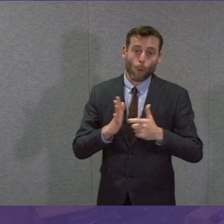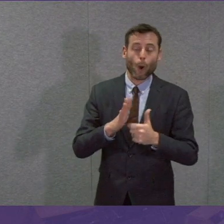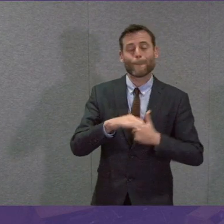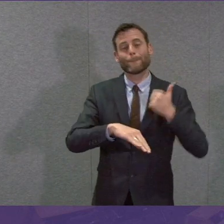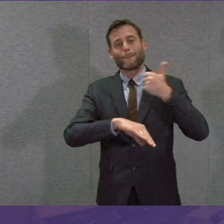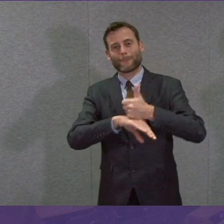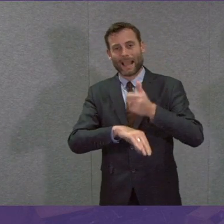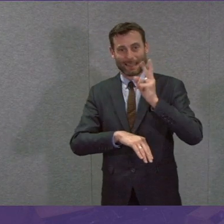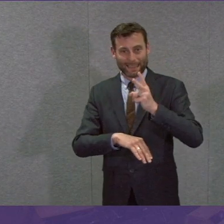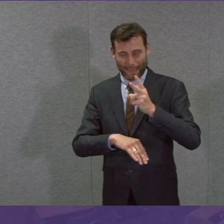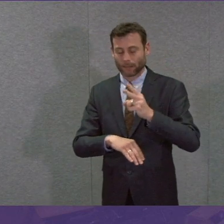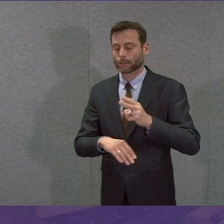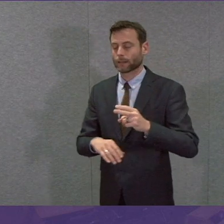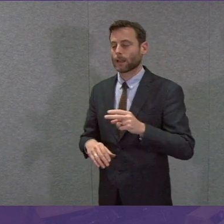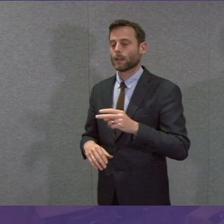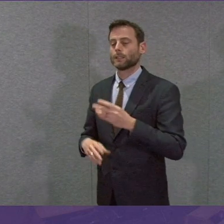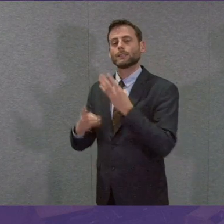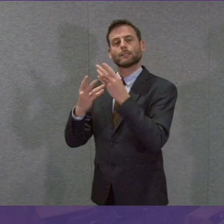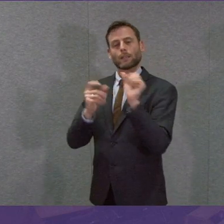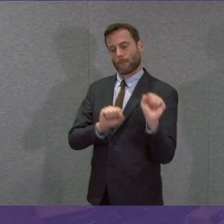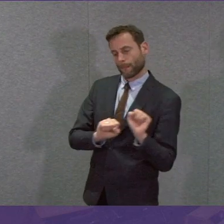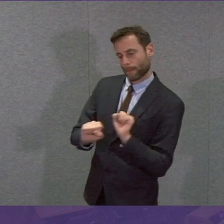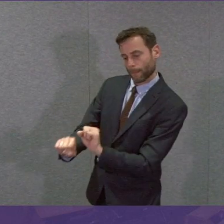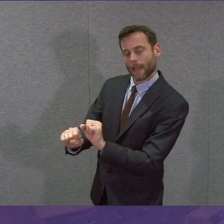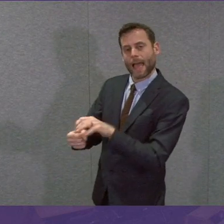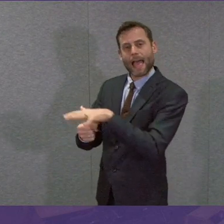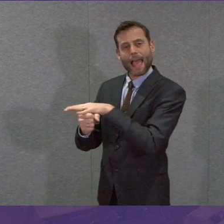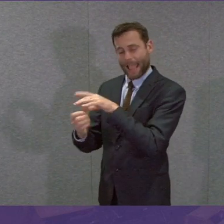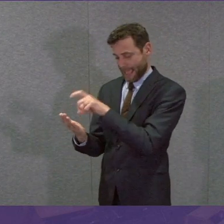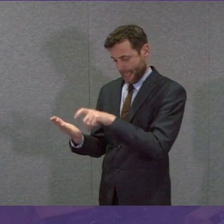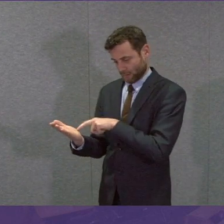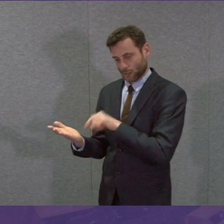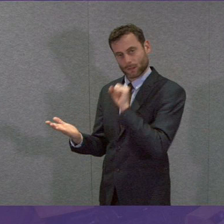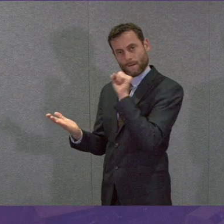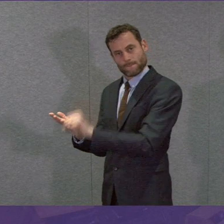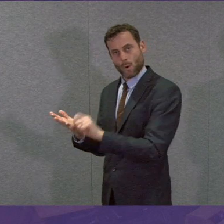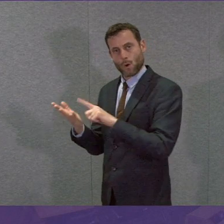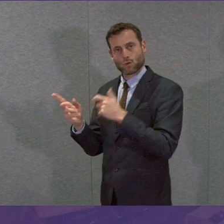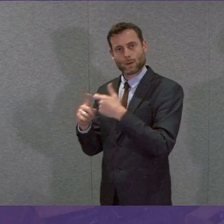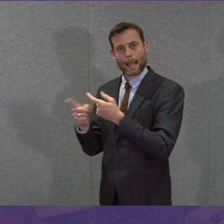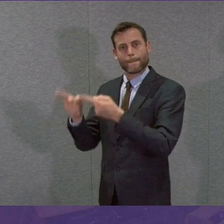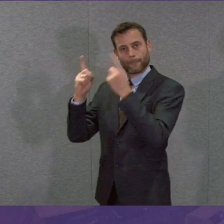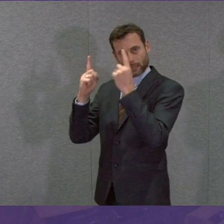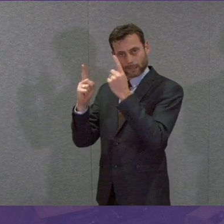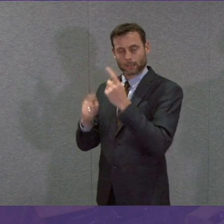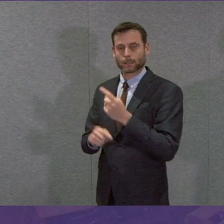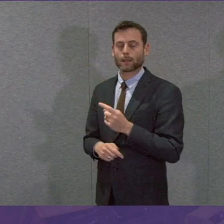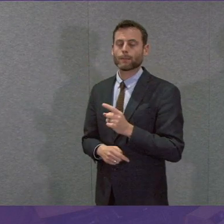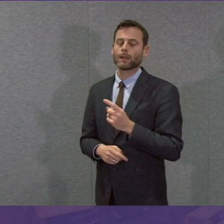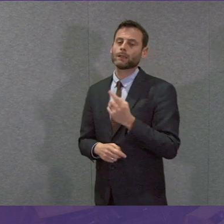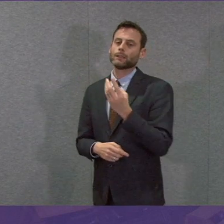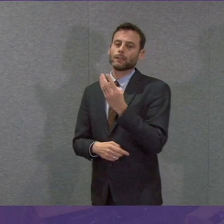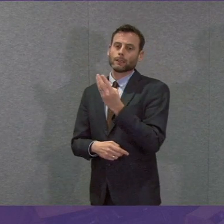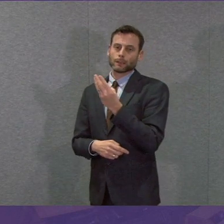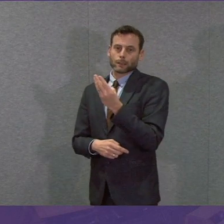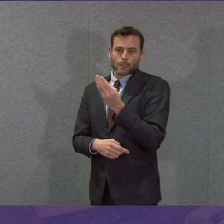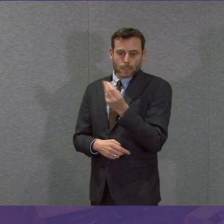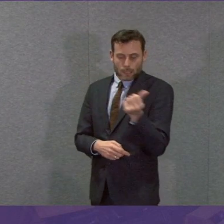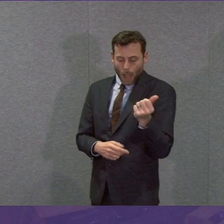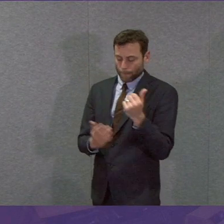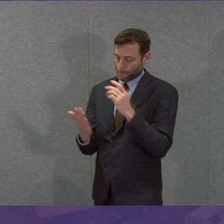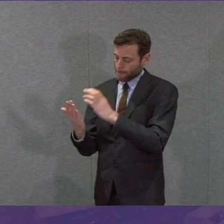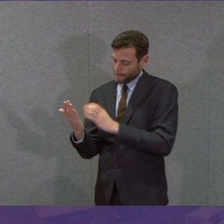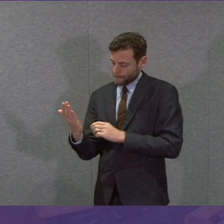are reserved areas, they will lie with UK ministers, but there are also areas in which consultation with Scottish ministers will have to take